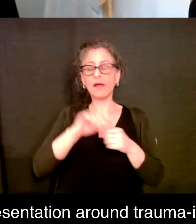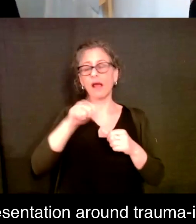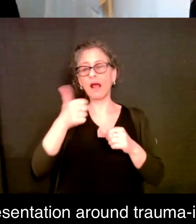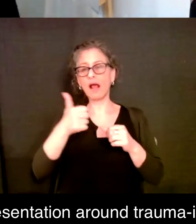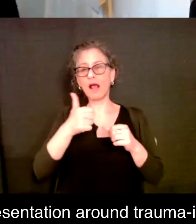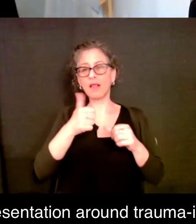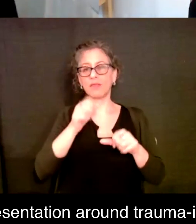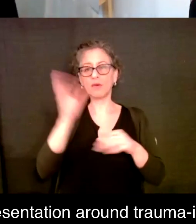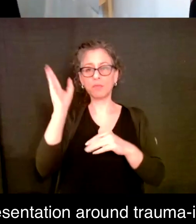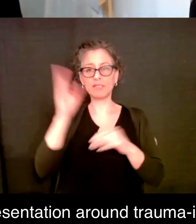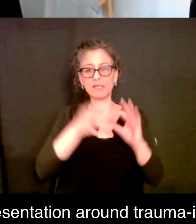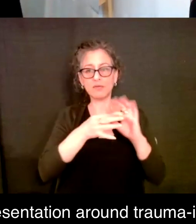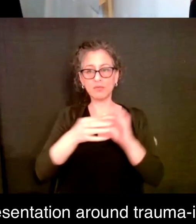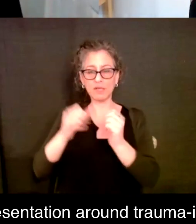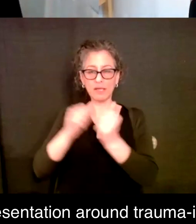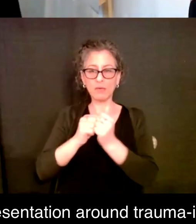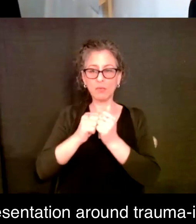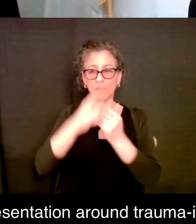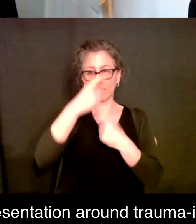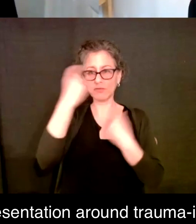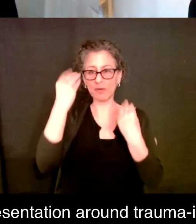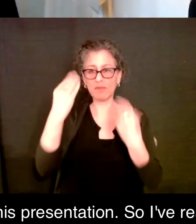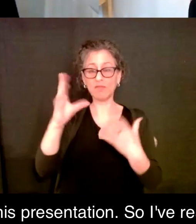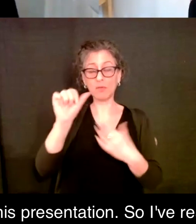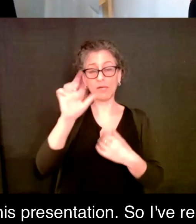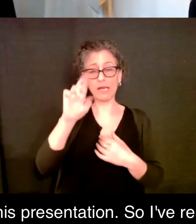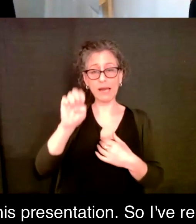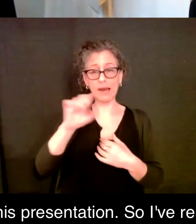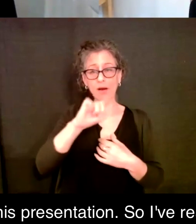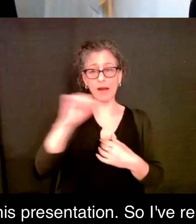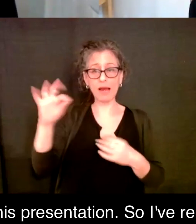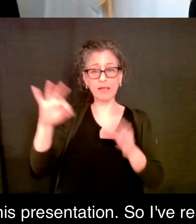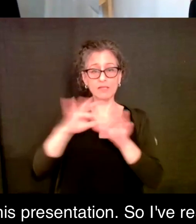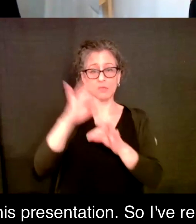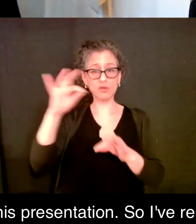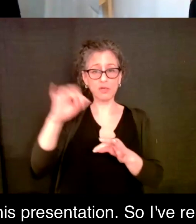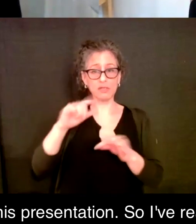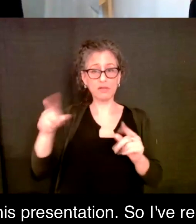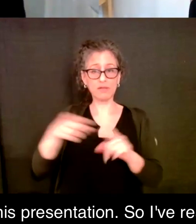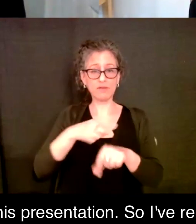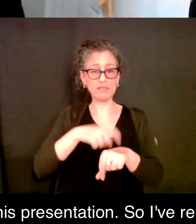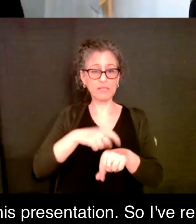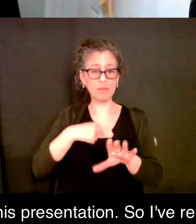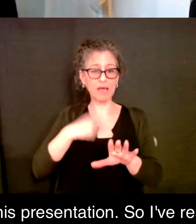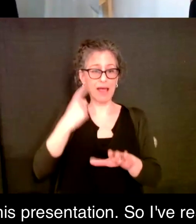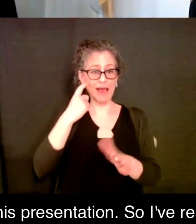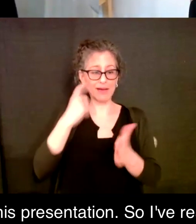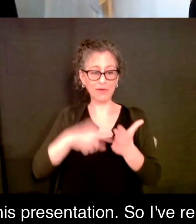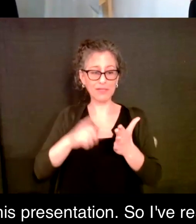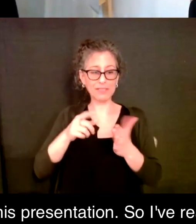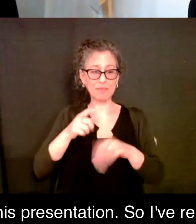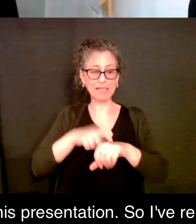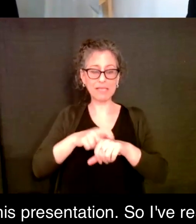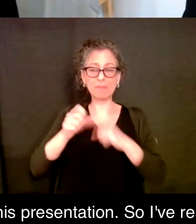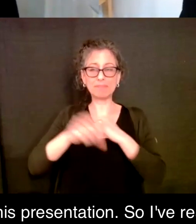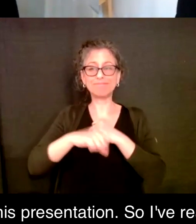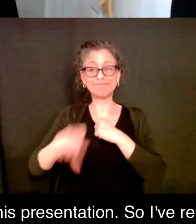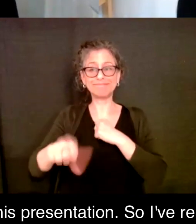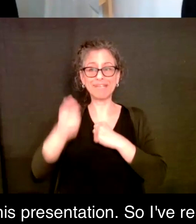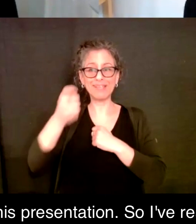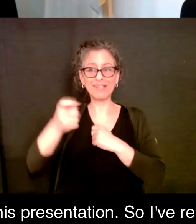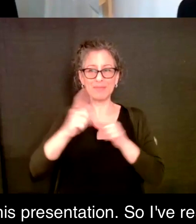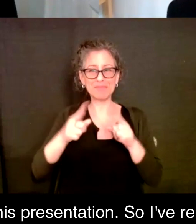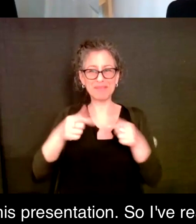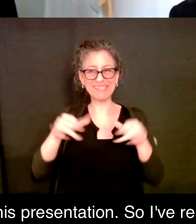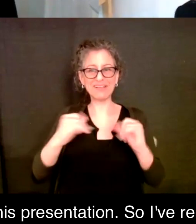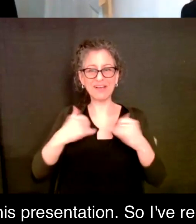trauma-informed care and spirituality, but this is the first time I've delivered this presentation. So I realize I'm a few minutes over, but still got some